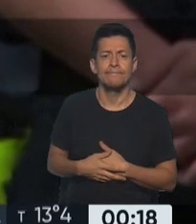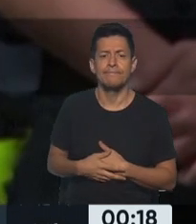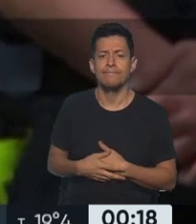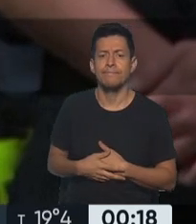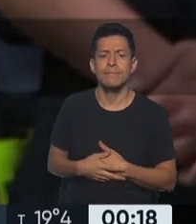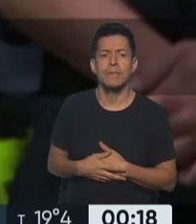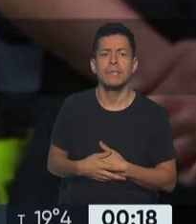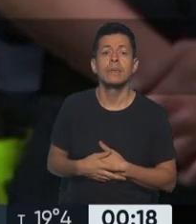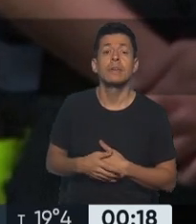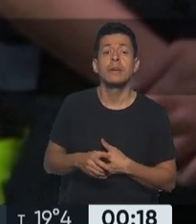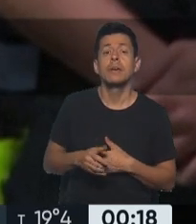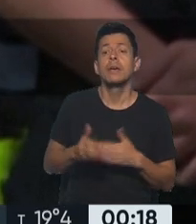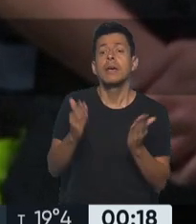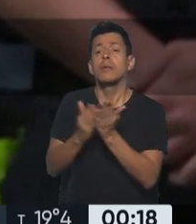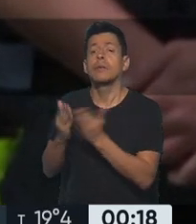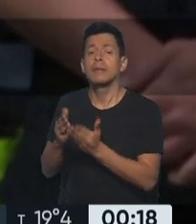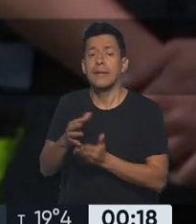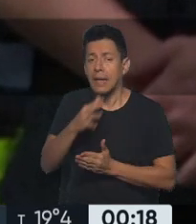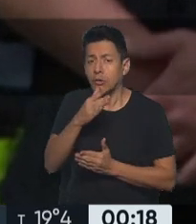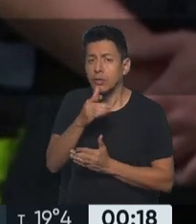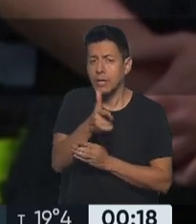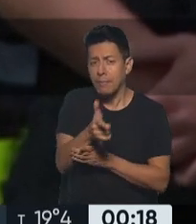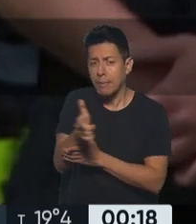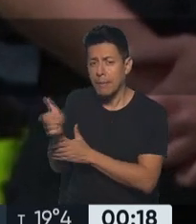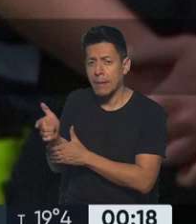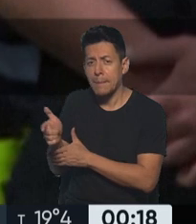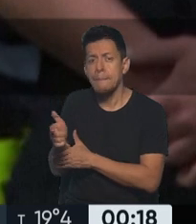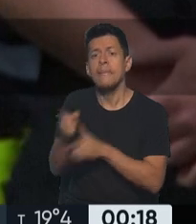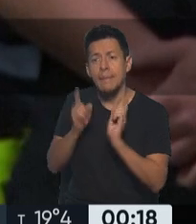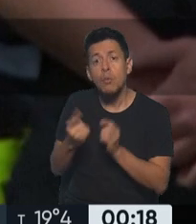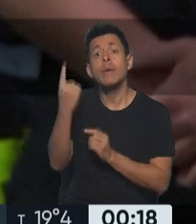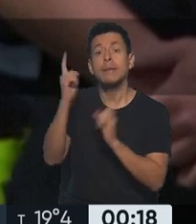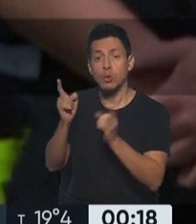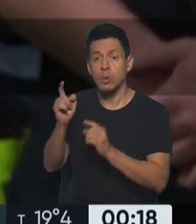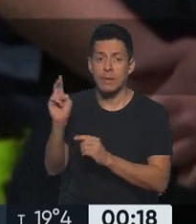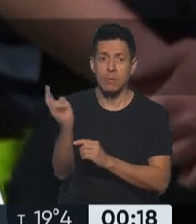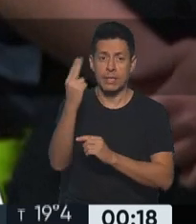incomprehensibly, 14 students and killed a teacher.